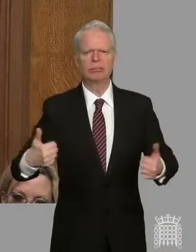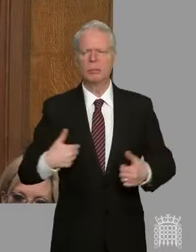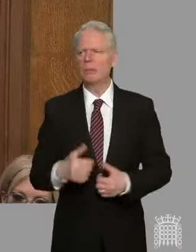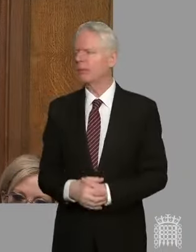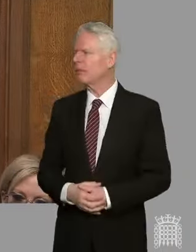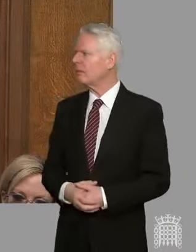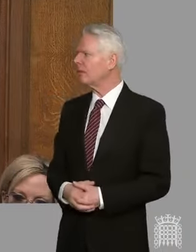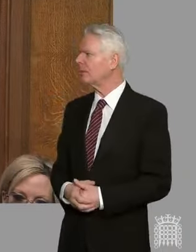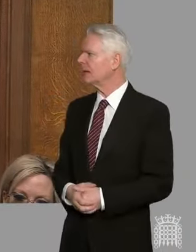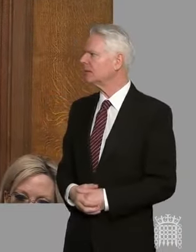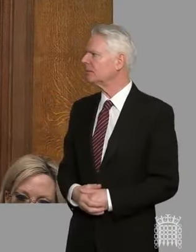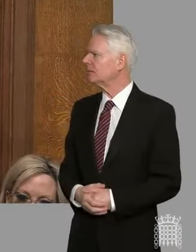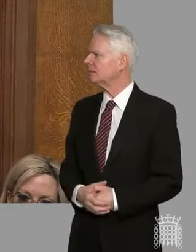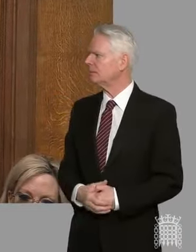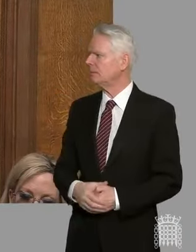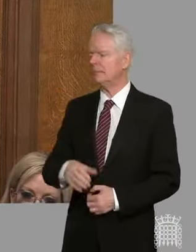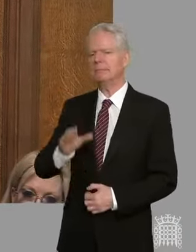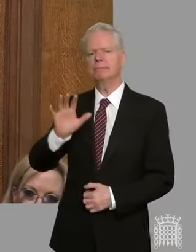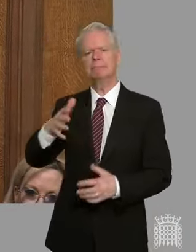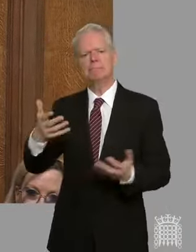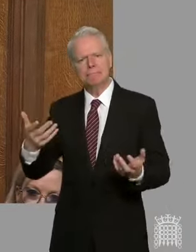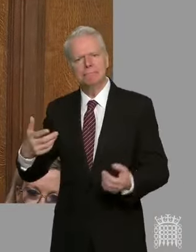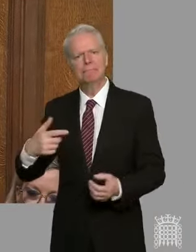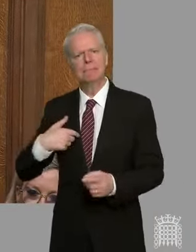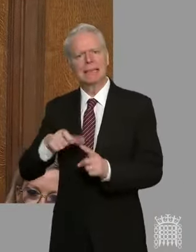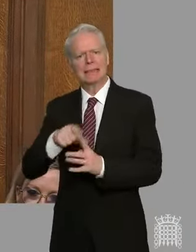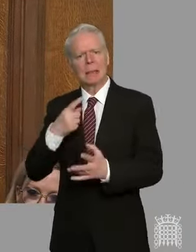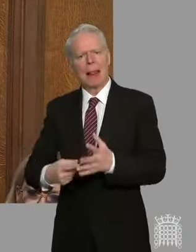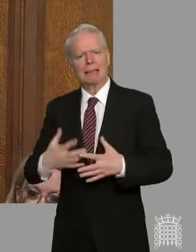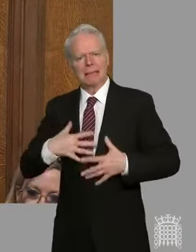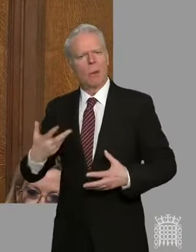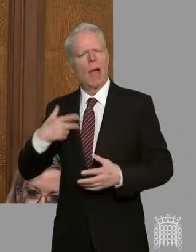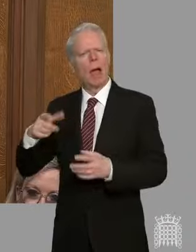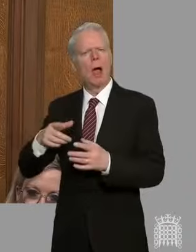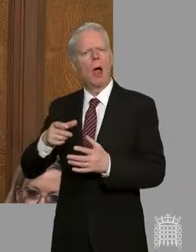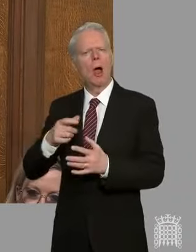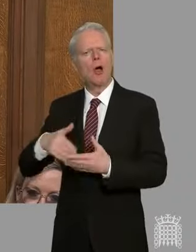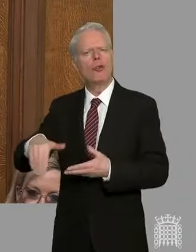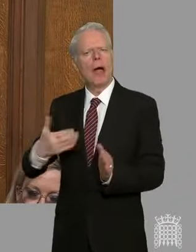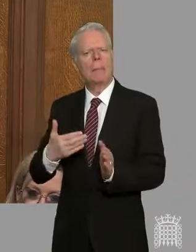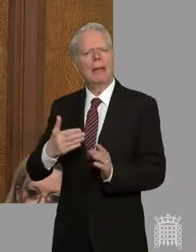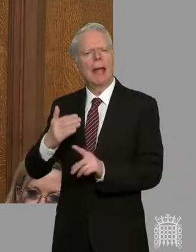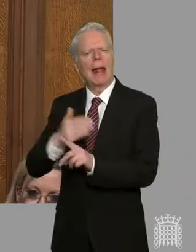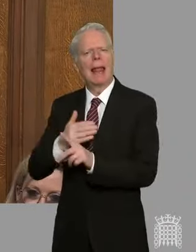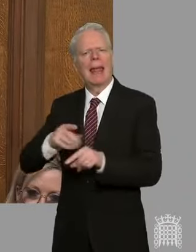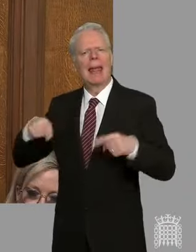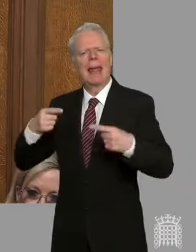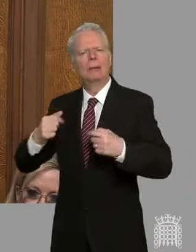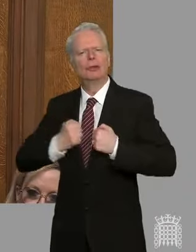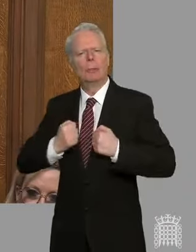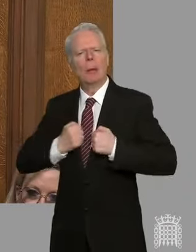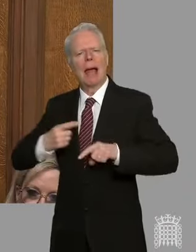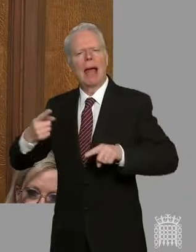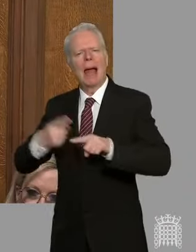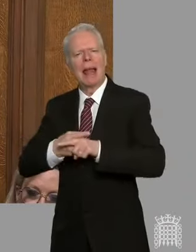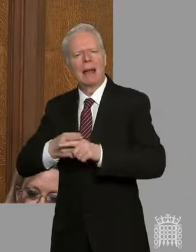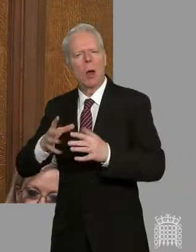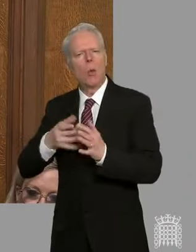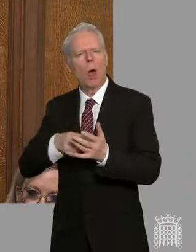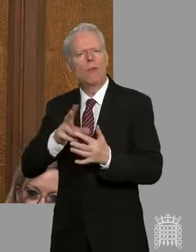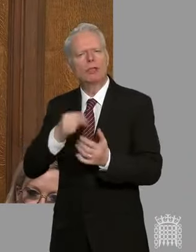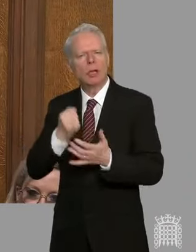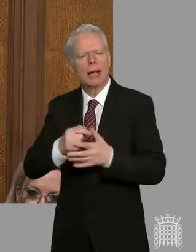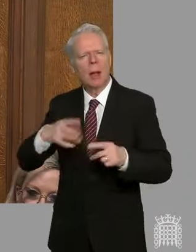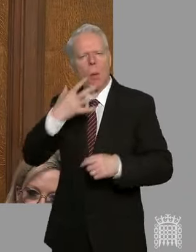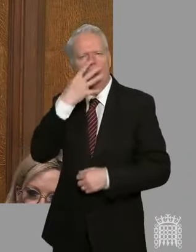him. Tragically, he died at age 45, having taken his own life. One death by suicide is